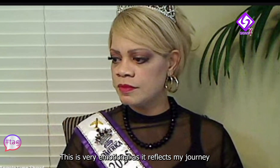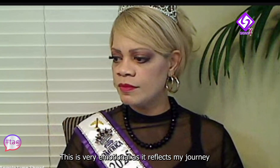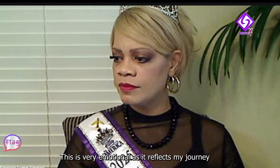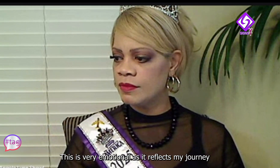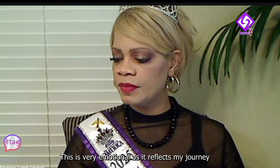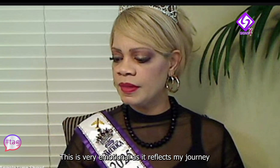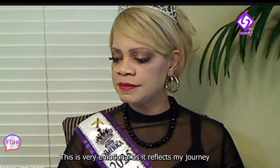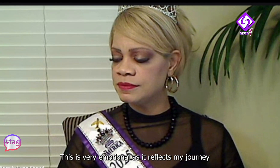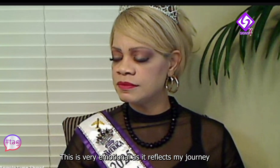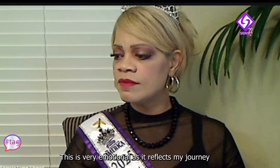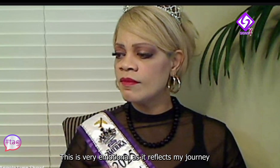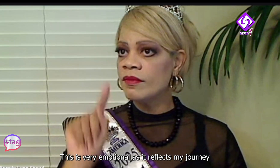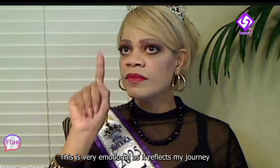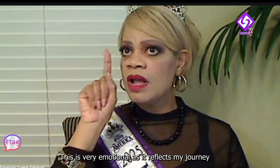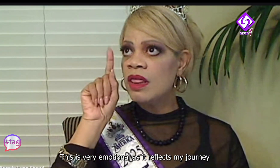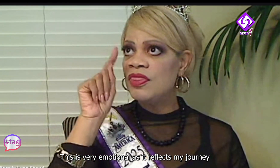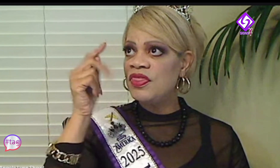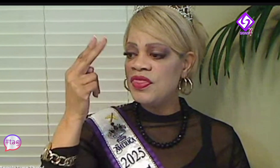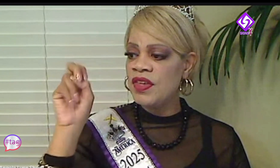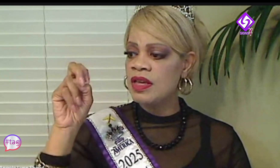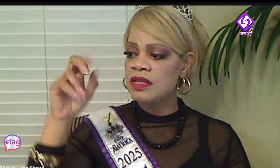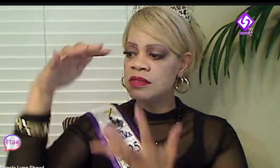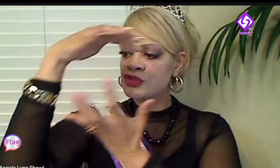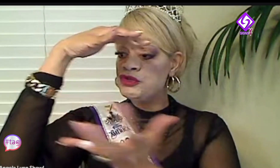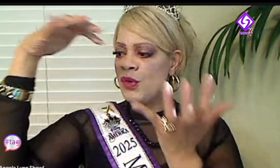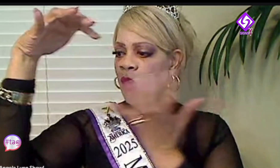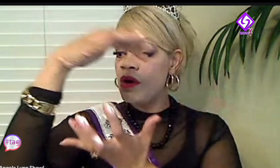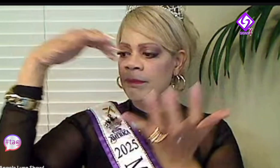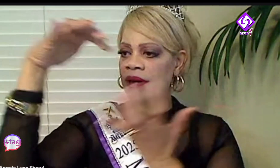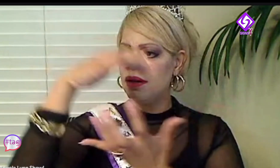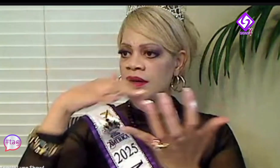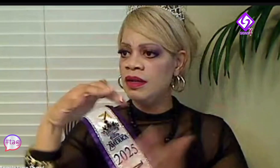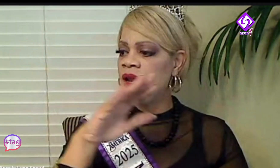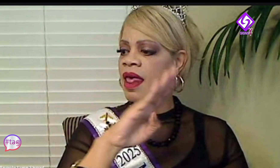This is very emotional as it reflects my journey.